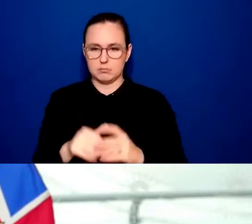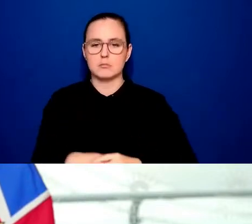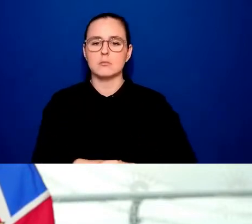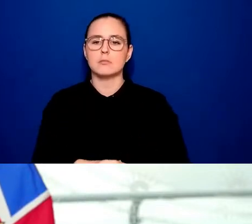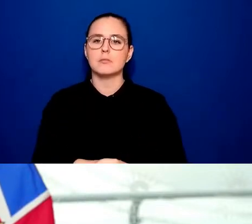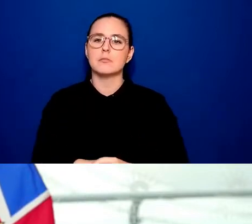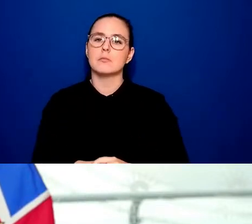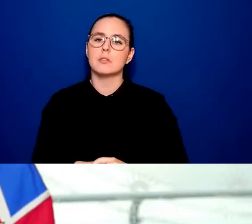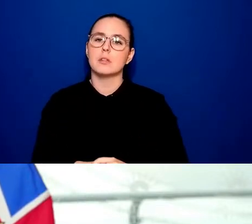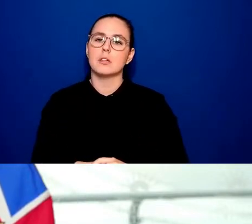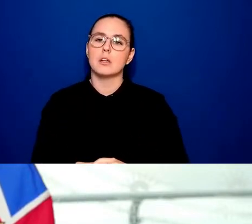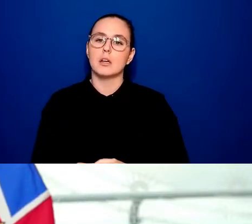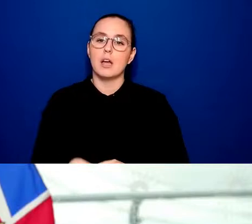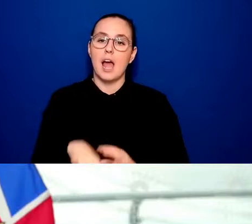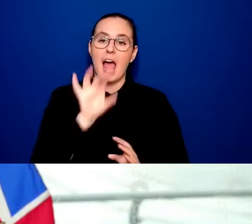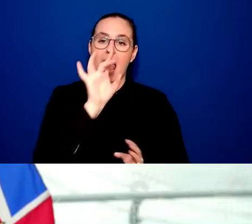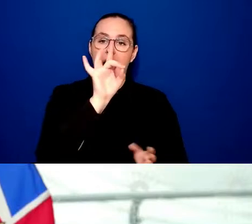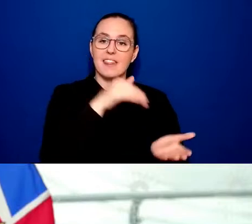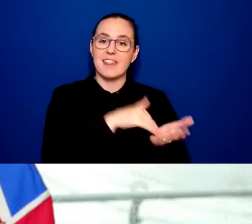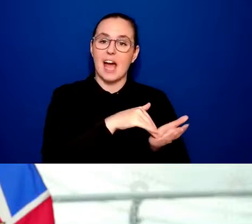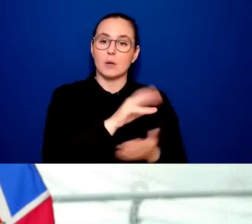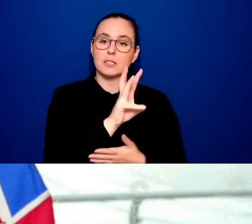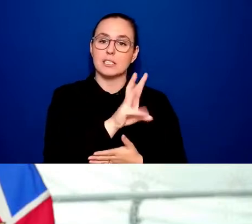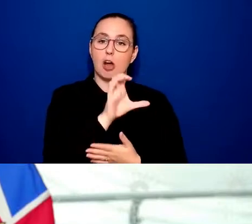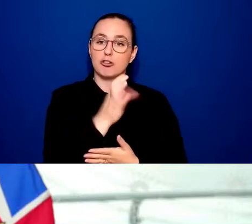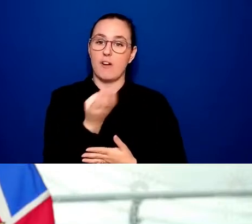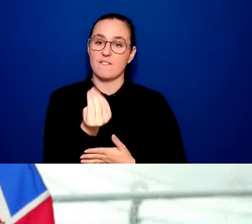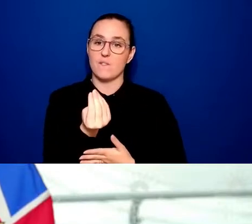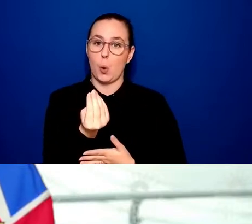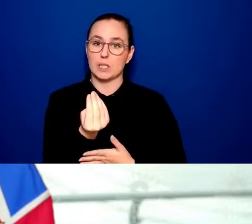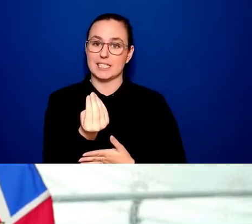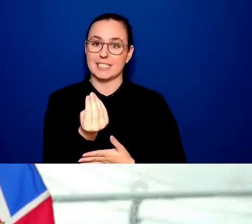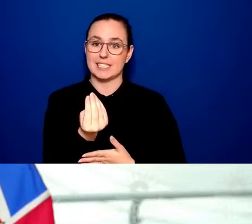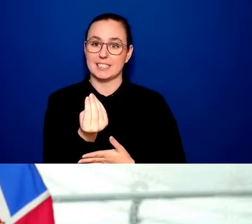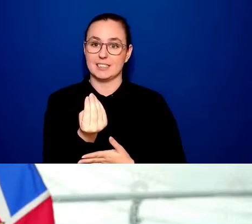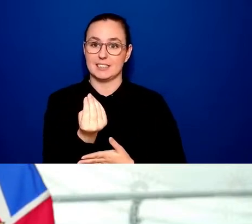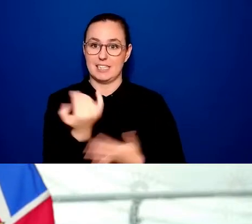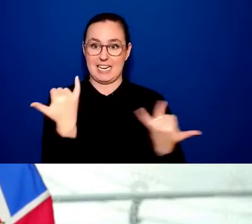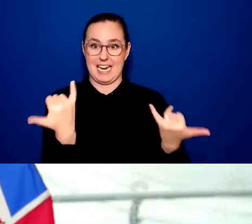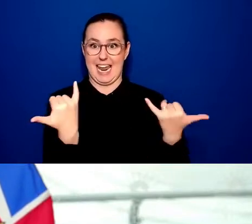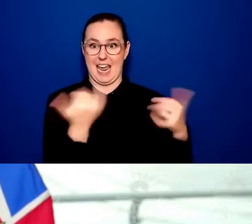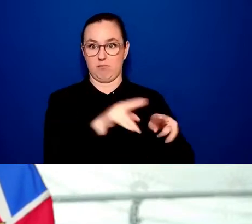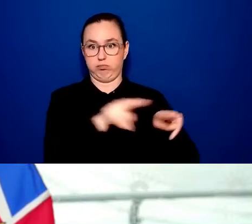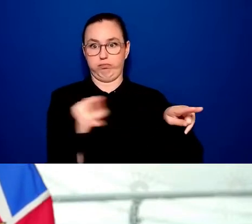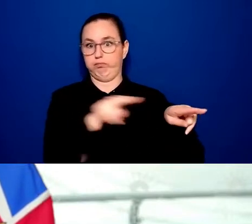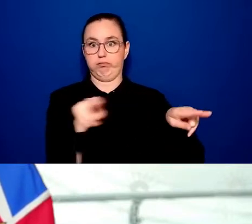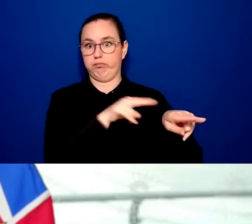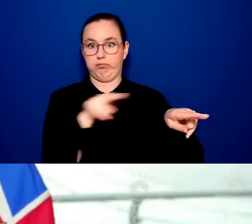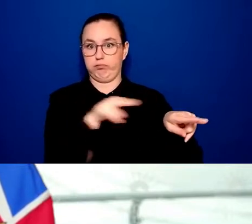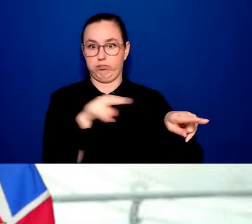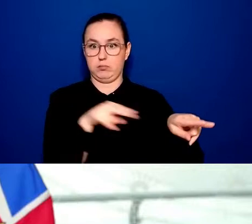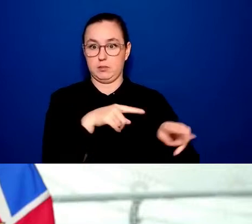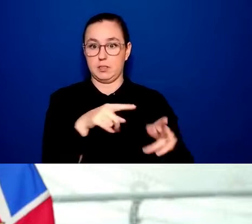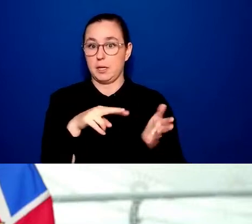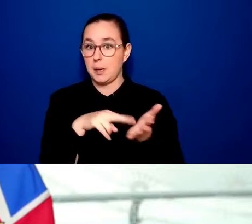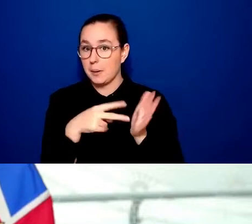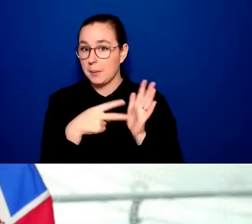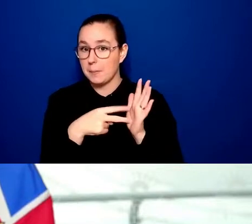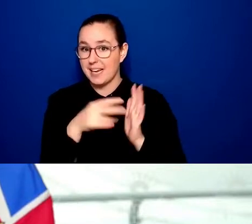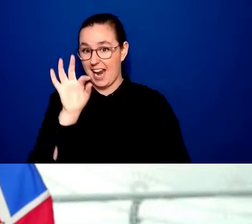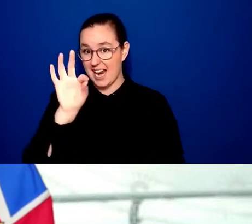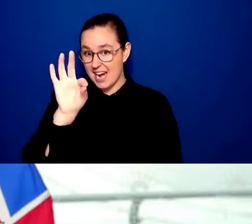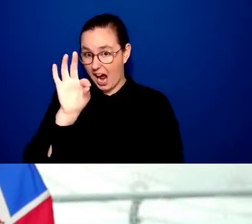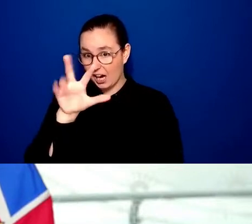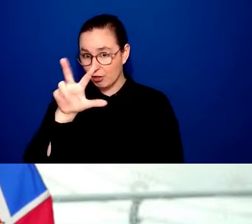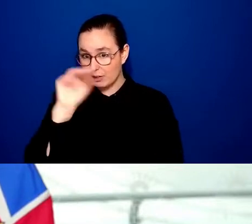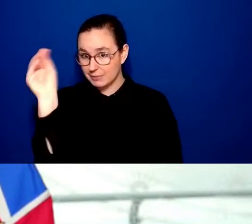8,614 of those beds are filled, leaving 604 vacant base beds, for a base bed occupancy rate of 93.4%. Put